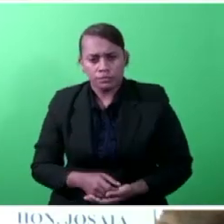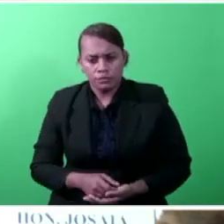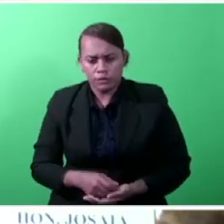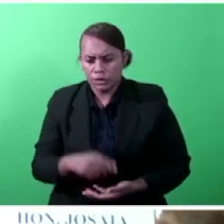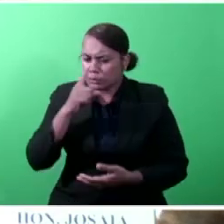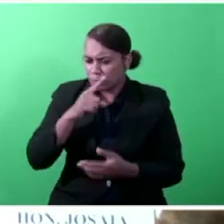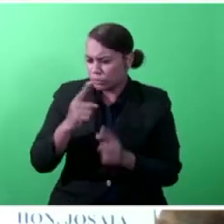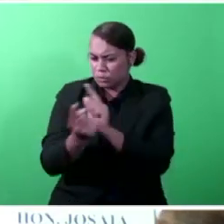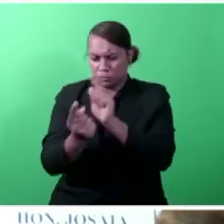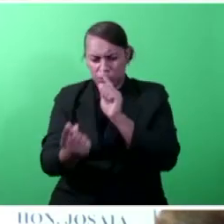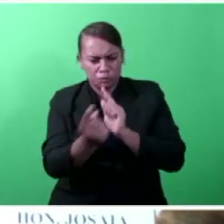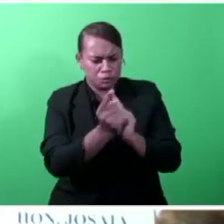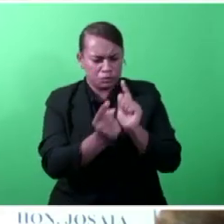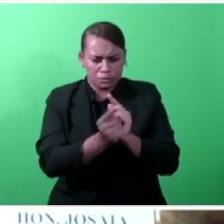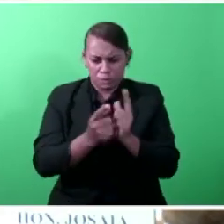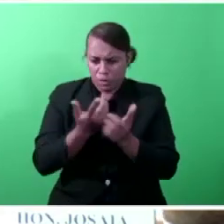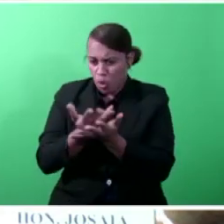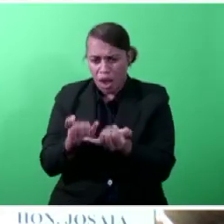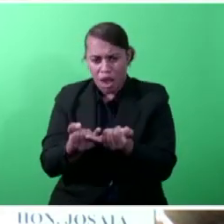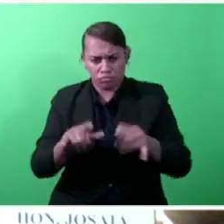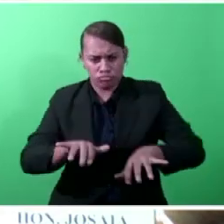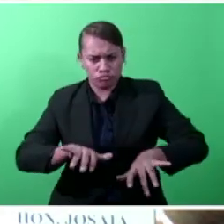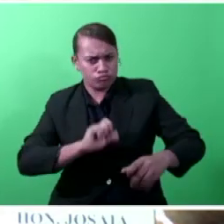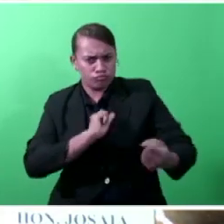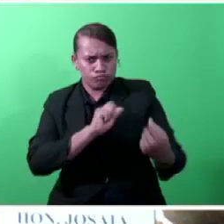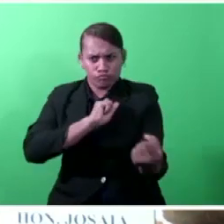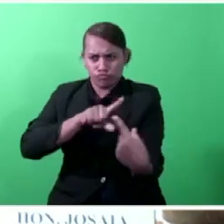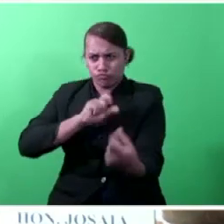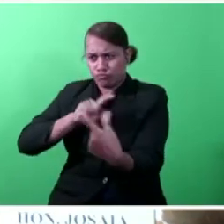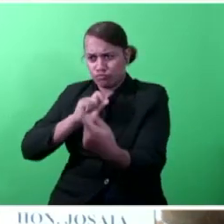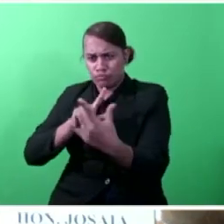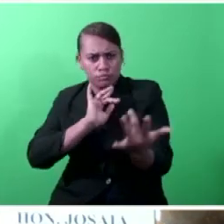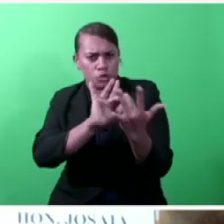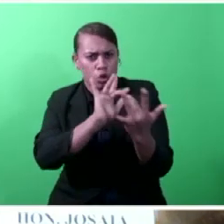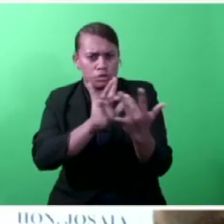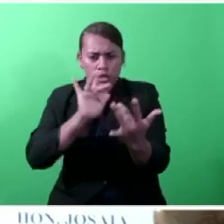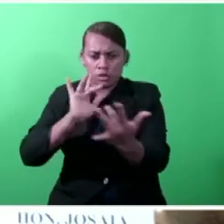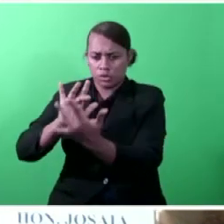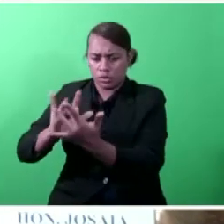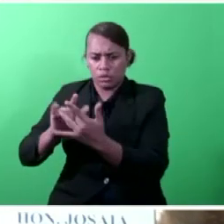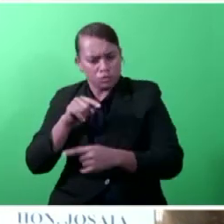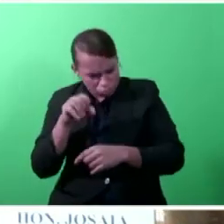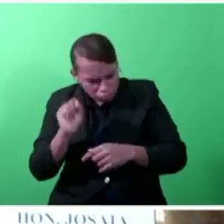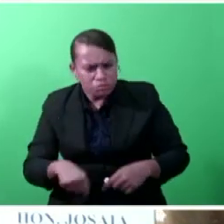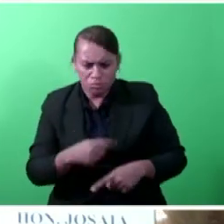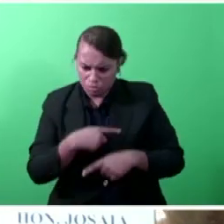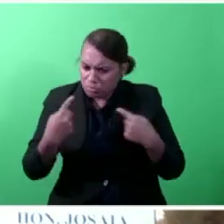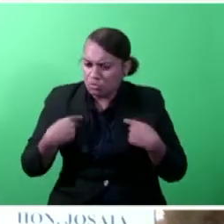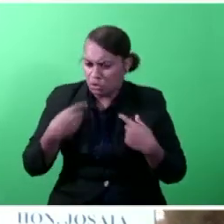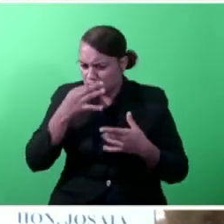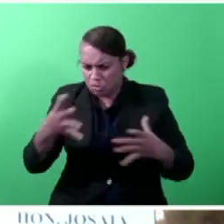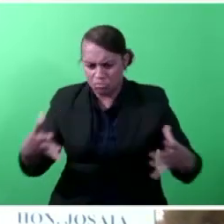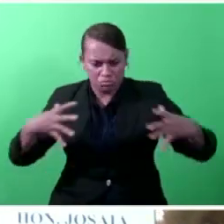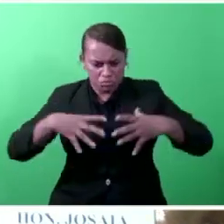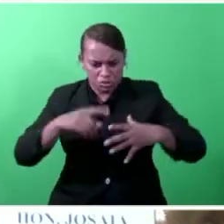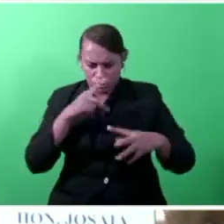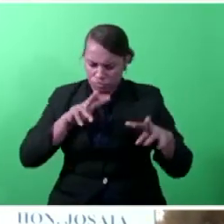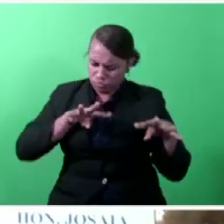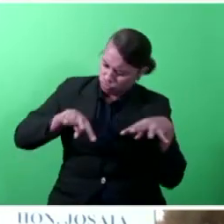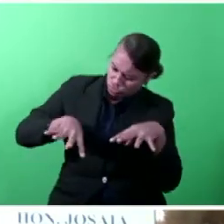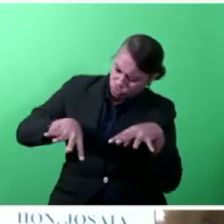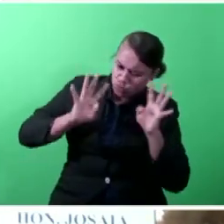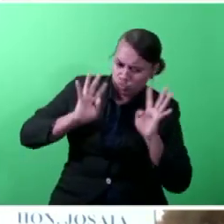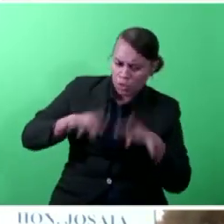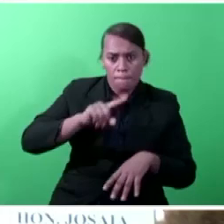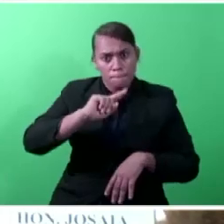online. We've had enormous support, in particular from the younger people. A lot of people who were on the fringes weren't actually commenting, but when we put it out to,